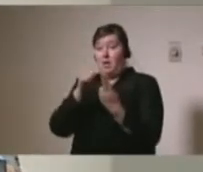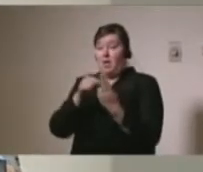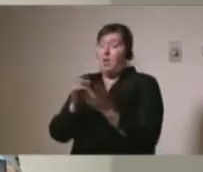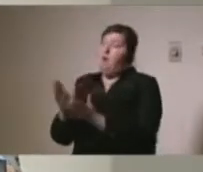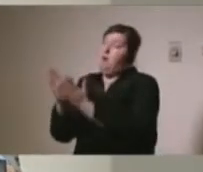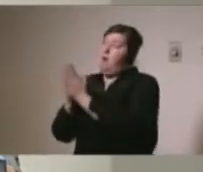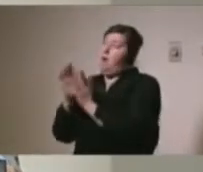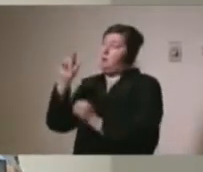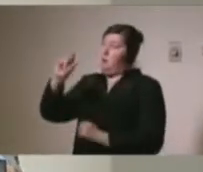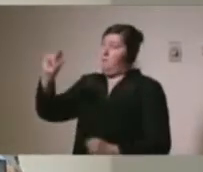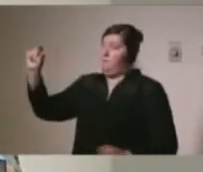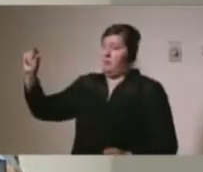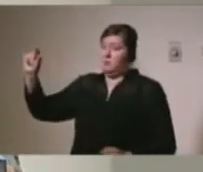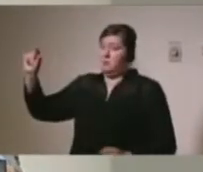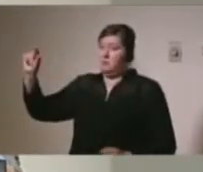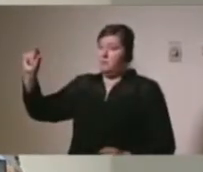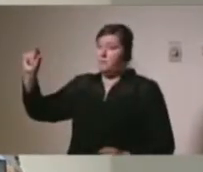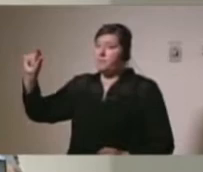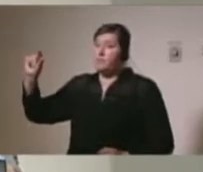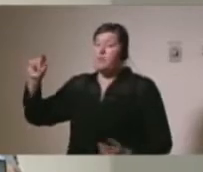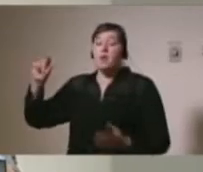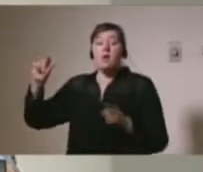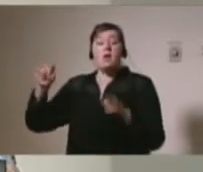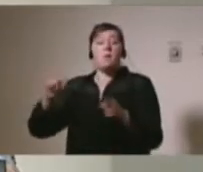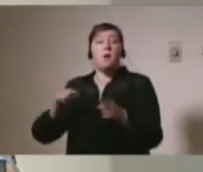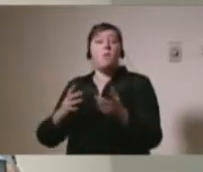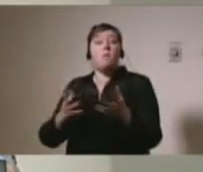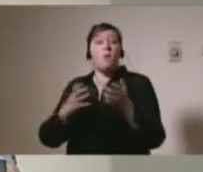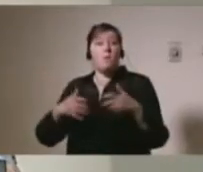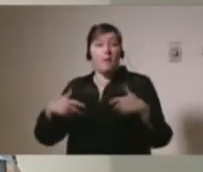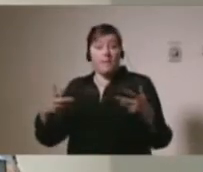to allow workers to participate